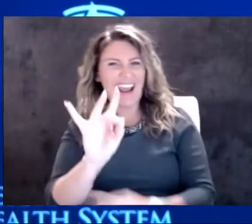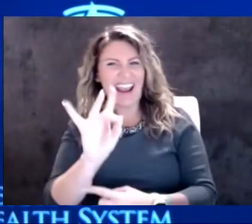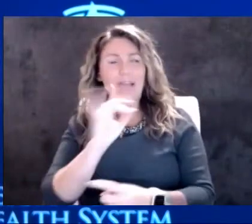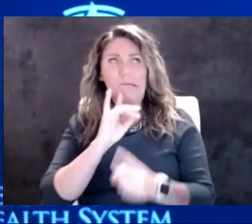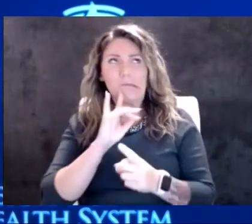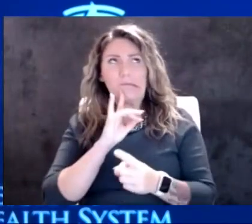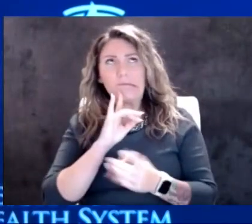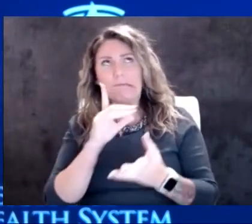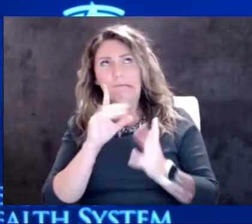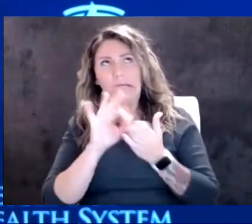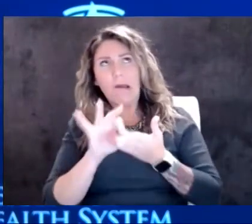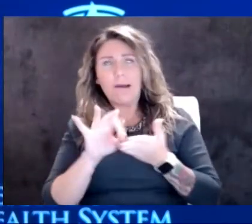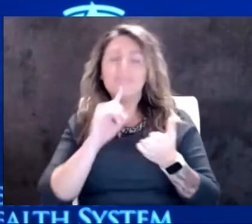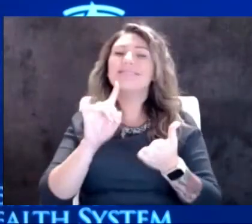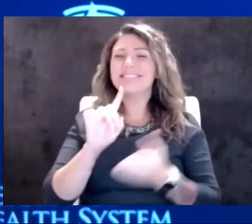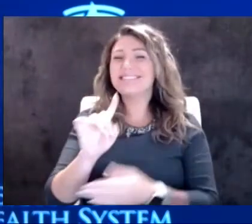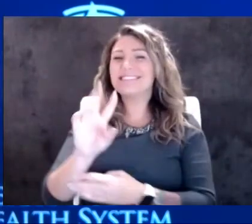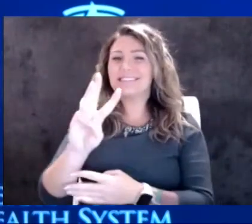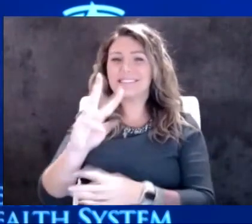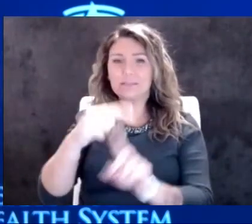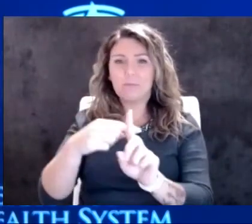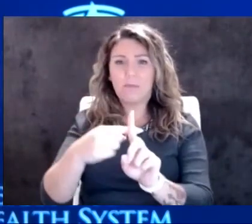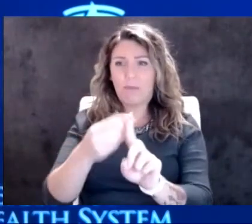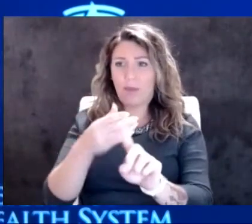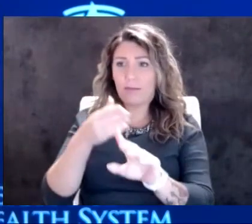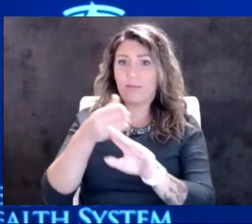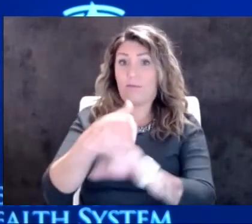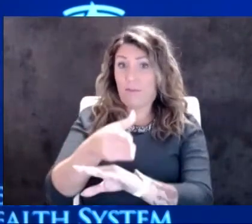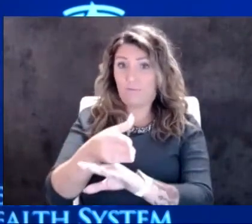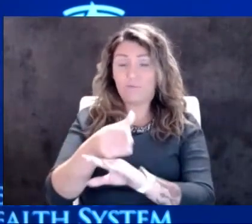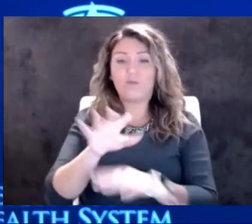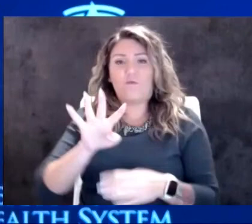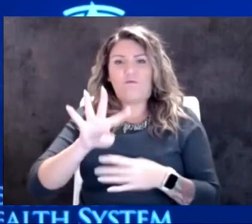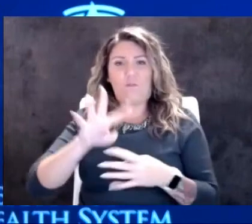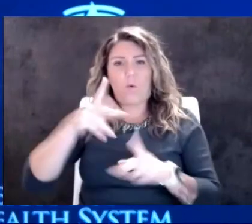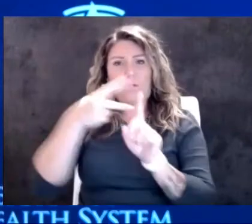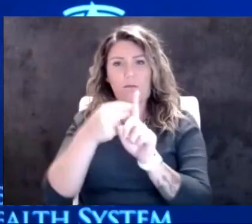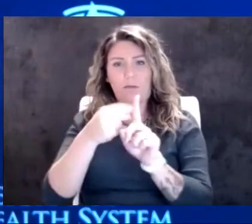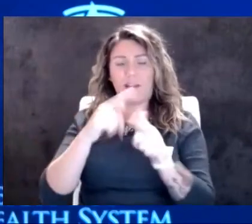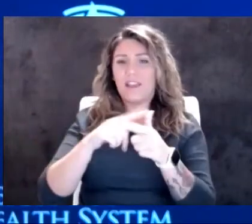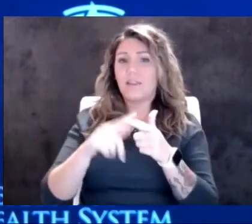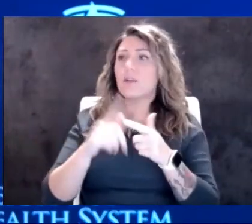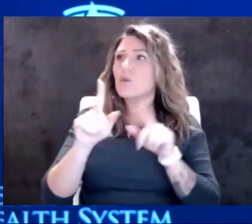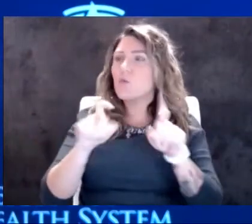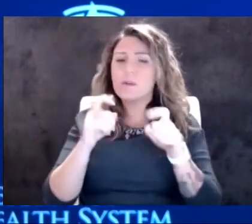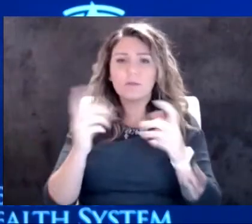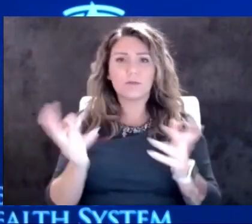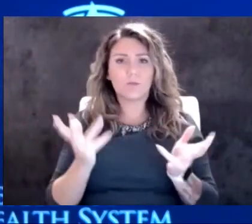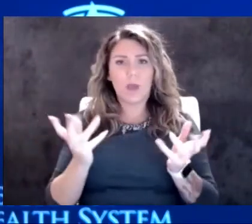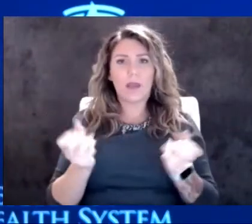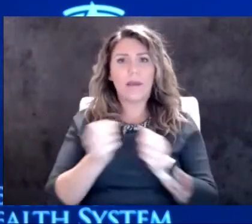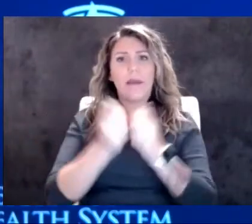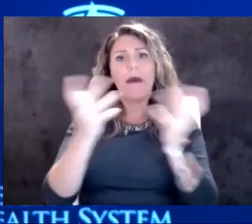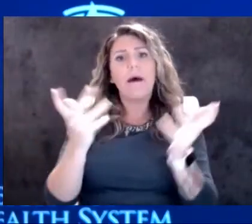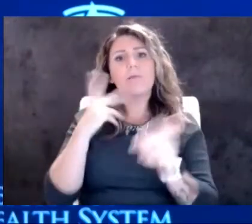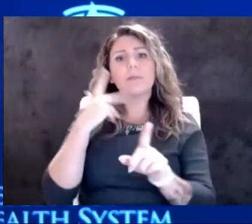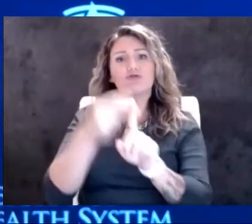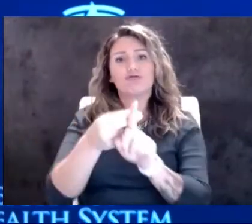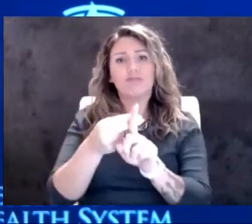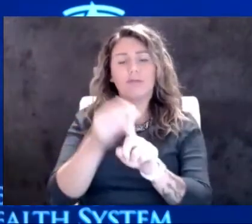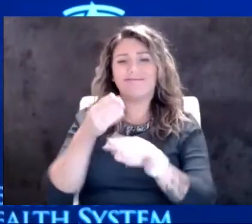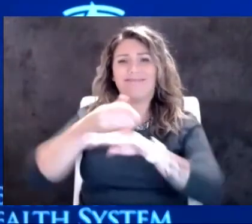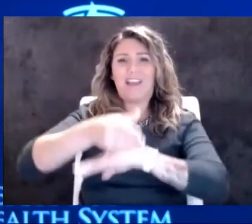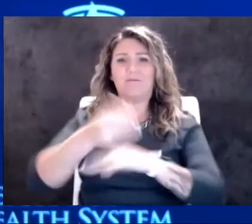after that you get your 4th shot. And then the question will be how many shots after that, and we don't know yet. So I